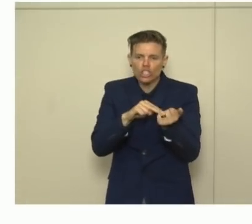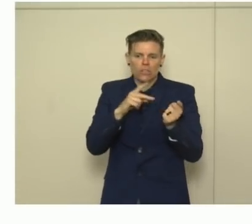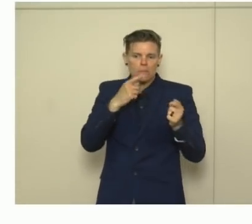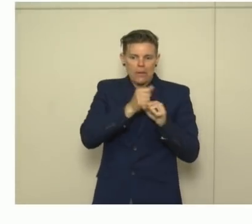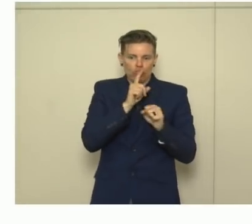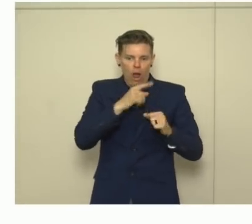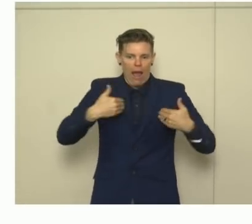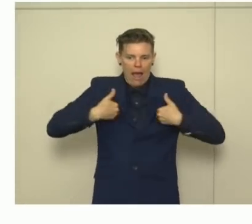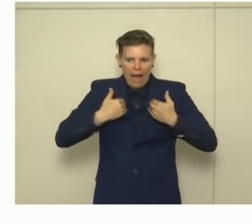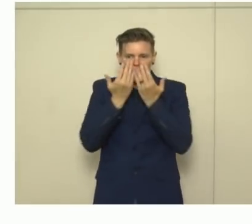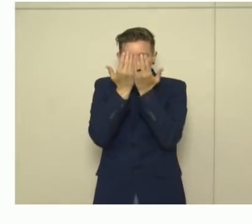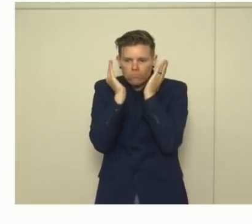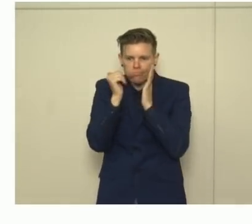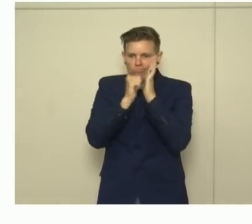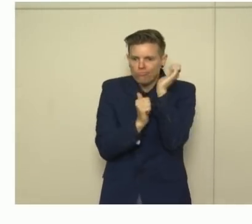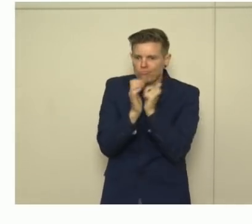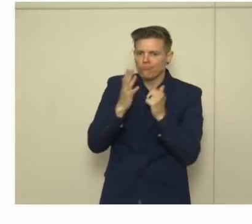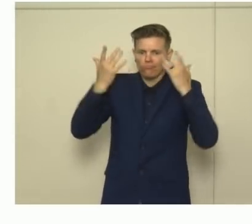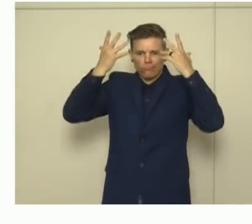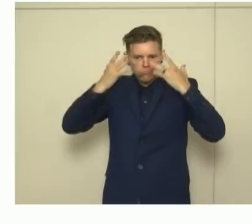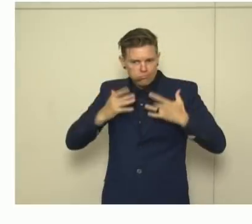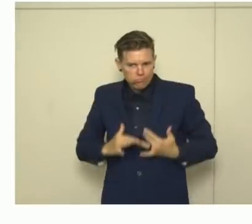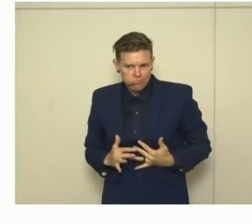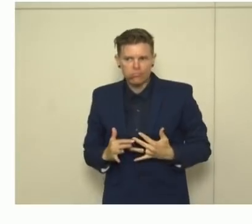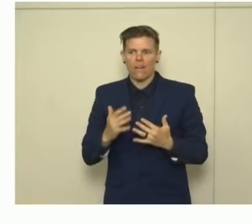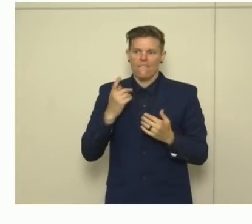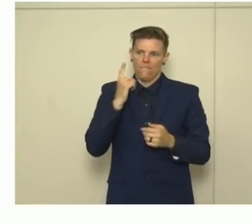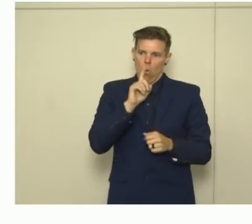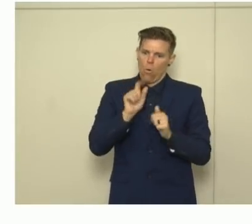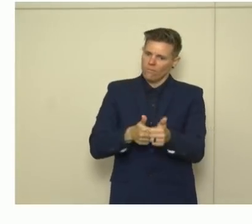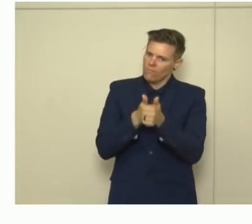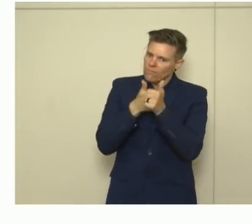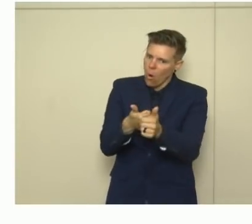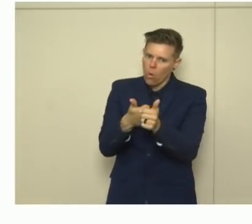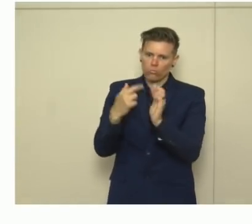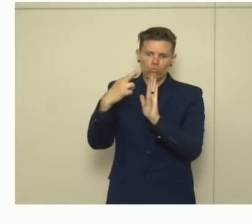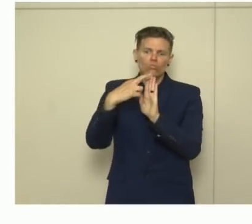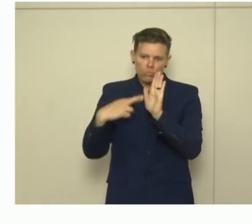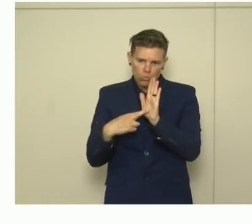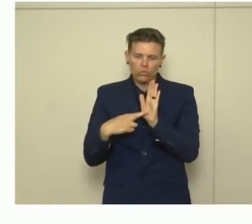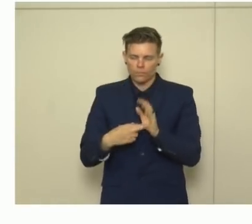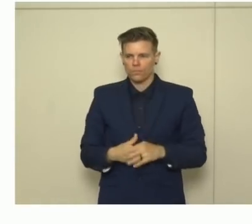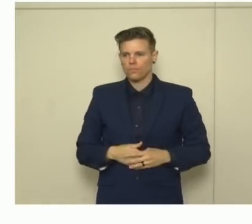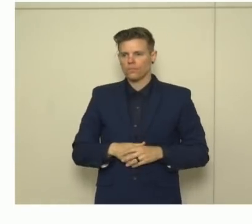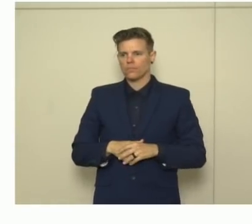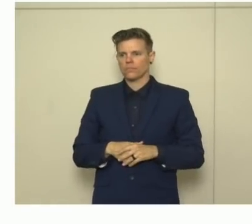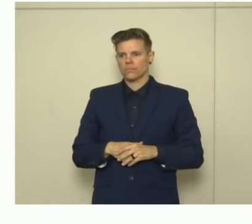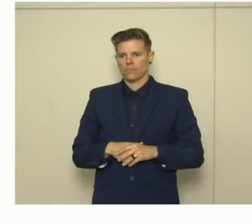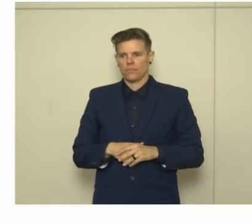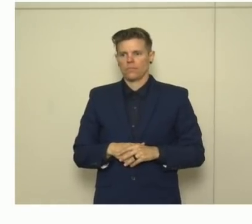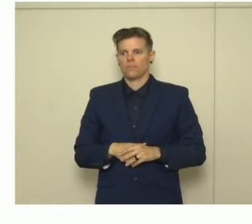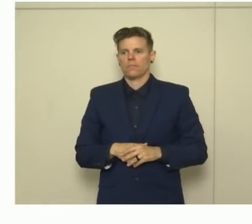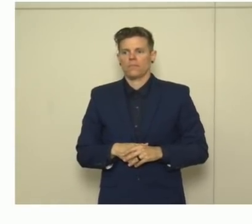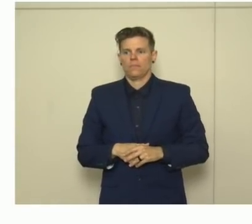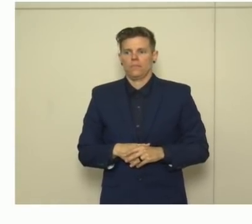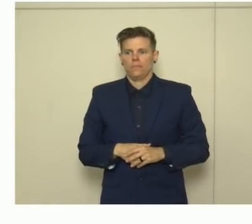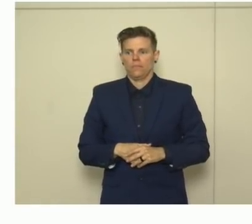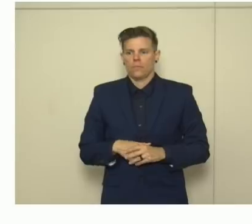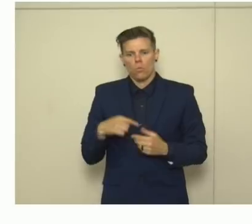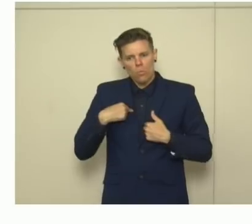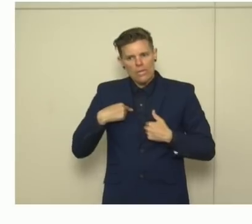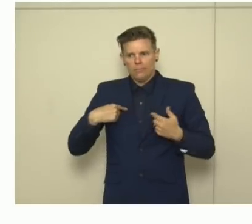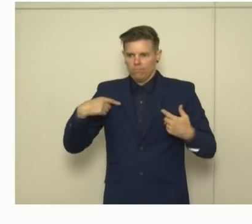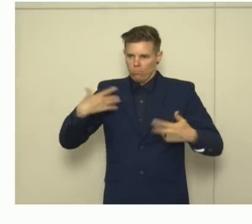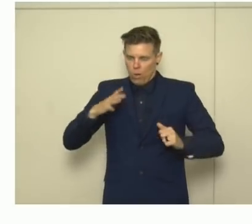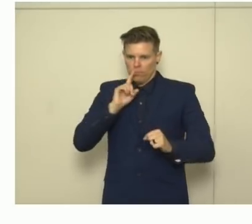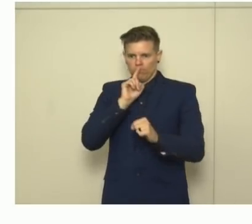situation, has a mask, and is adhering to those social distancing requirements. We're going to make sure that we continue to invest in the remote learning